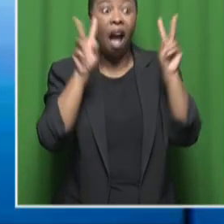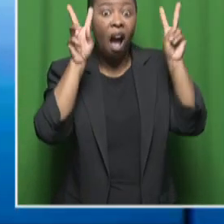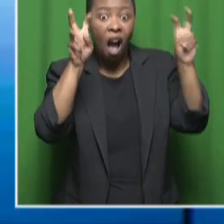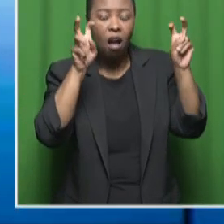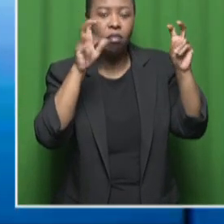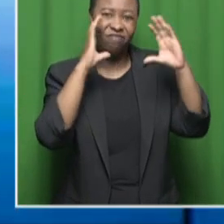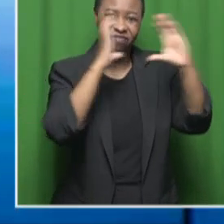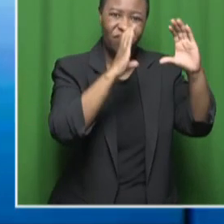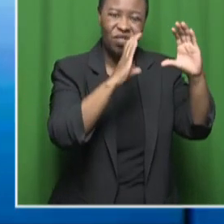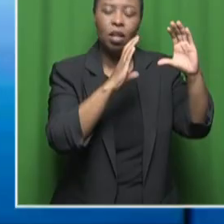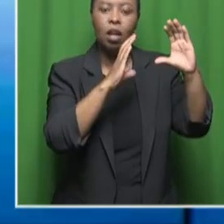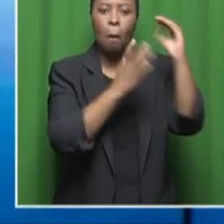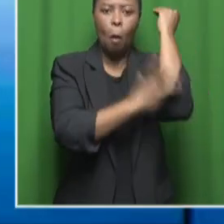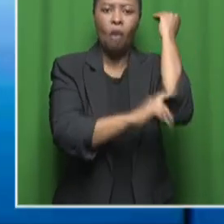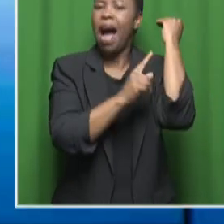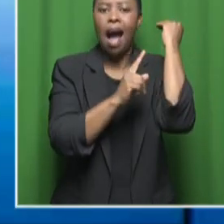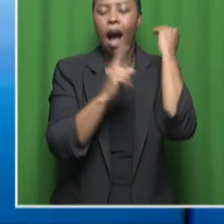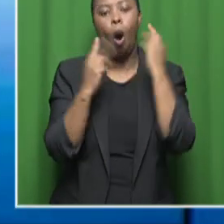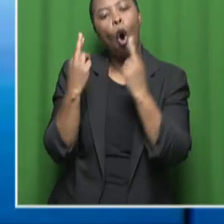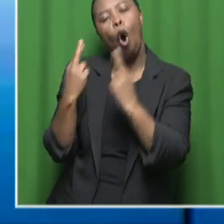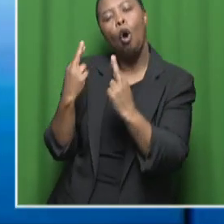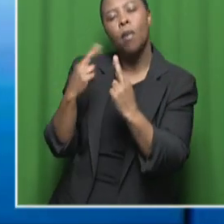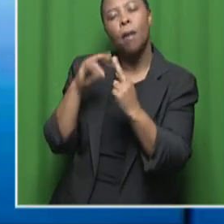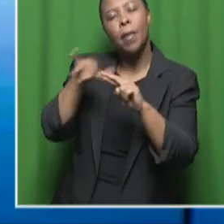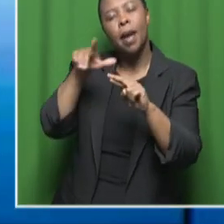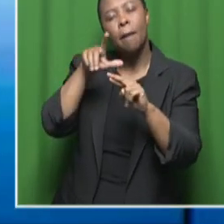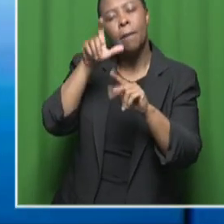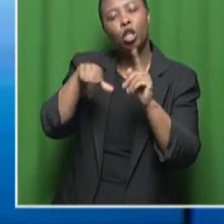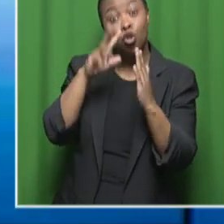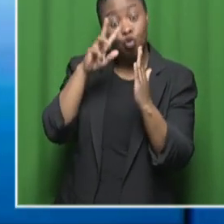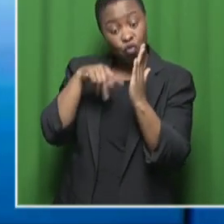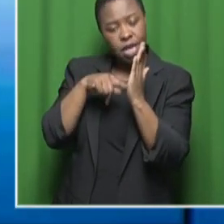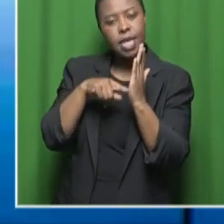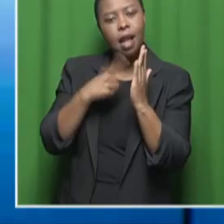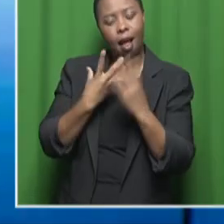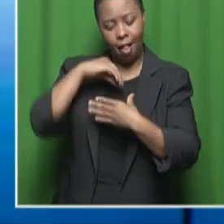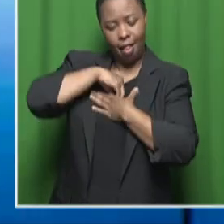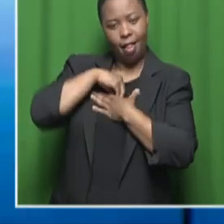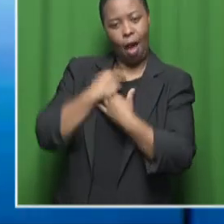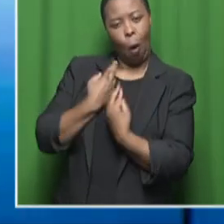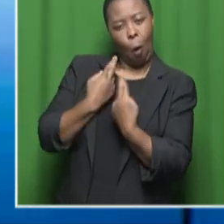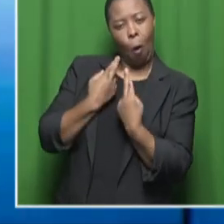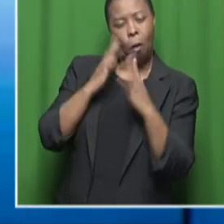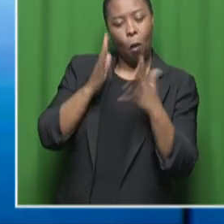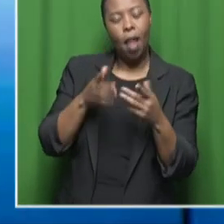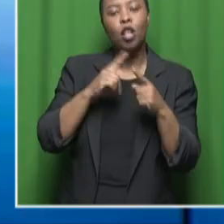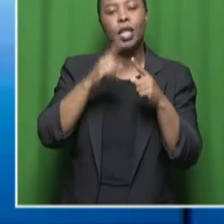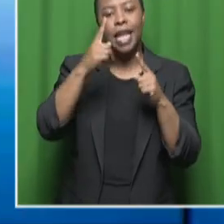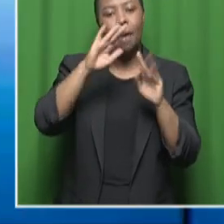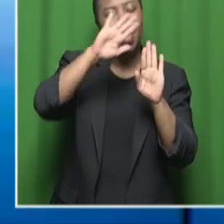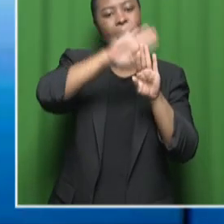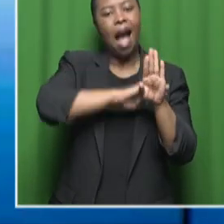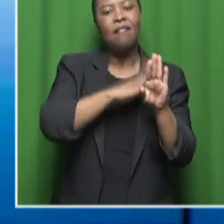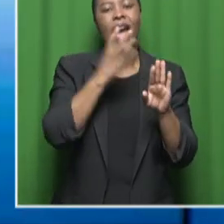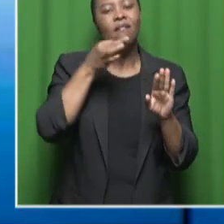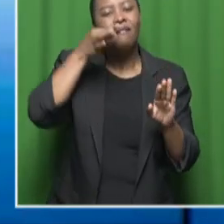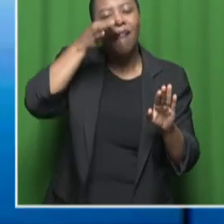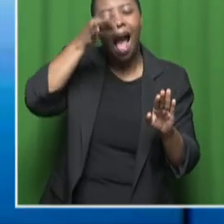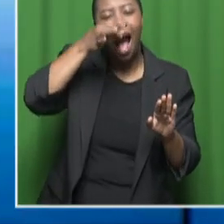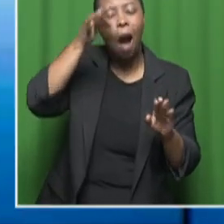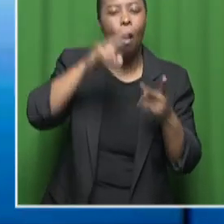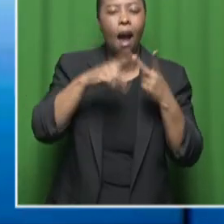that sort of gives hope to whoever's reading the book. And so when you look at the cover and the different details, you see there's a flower there, you see